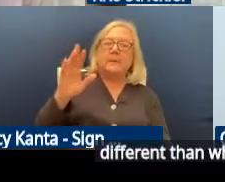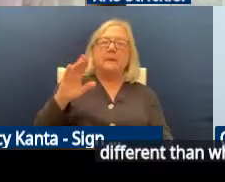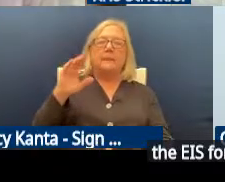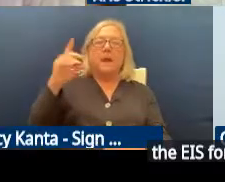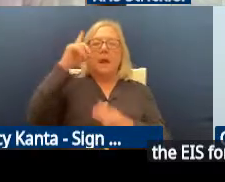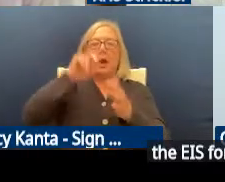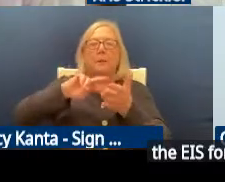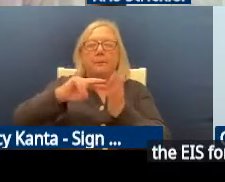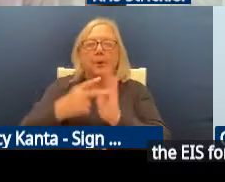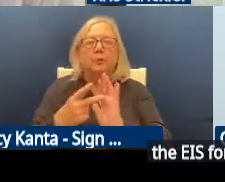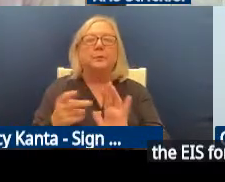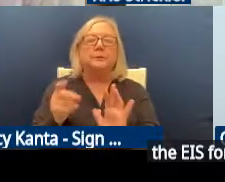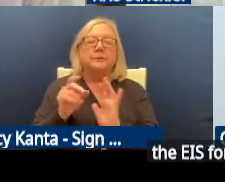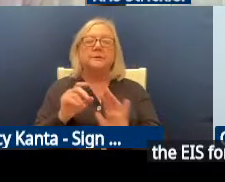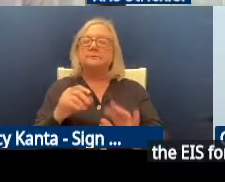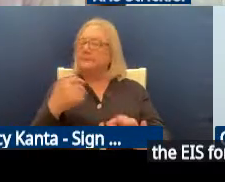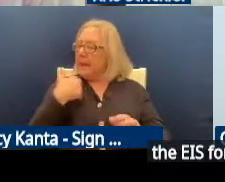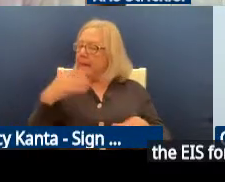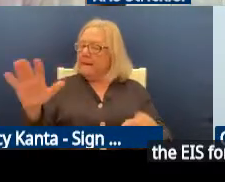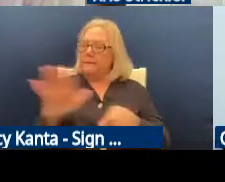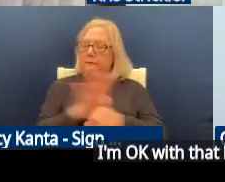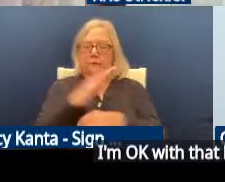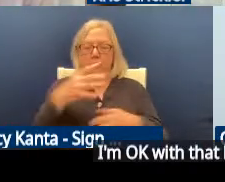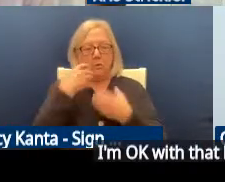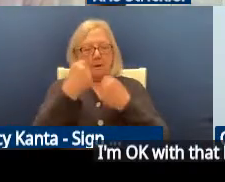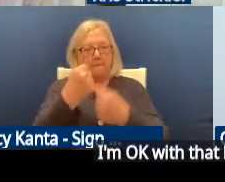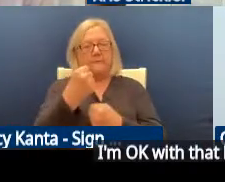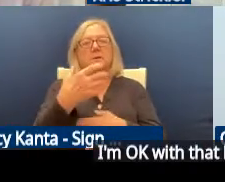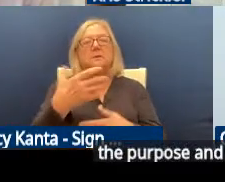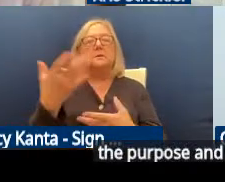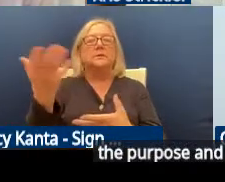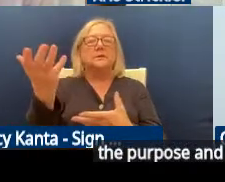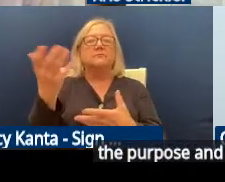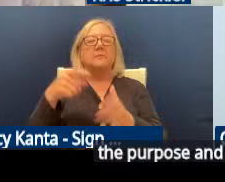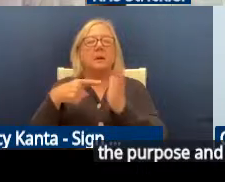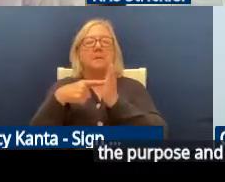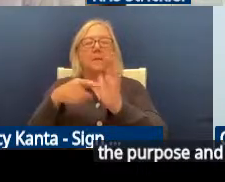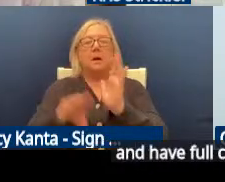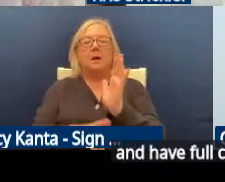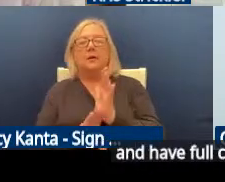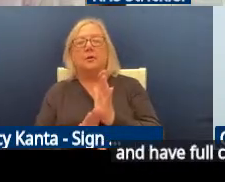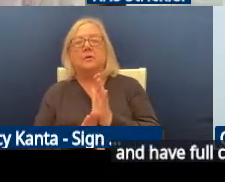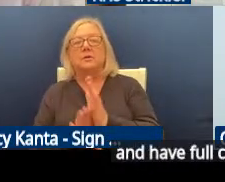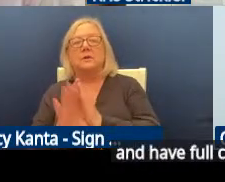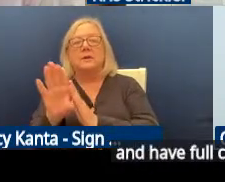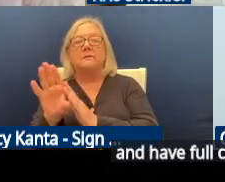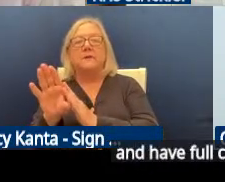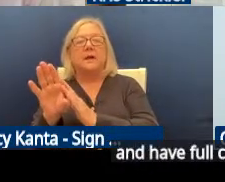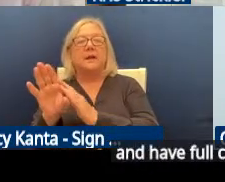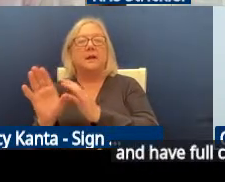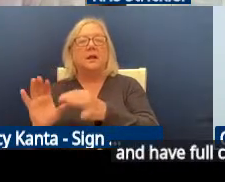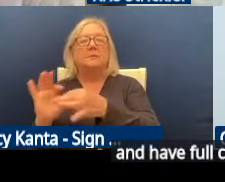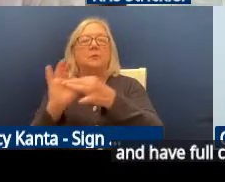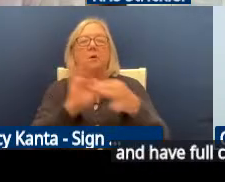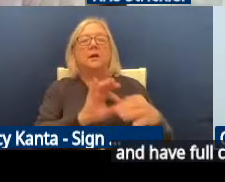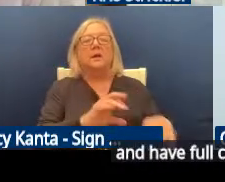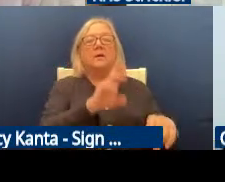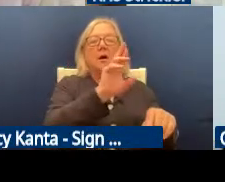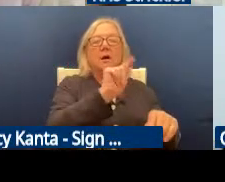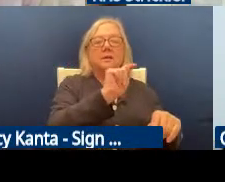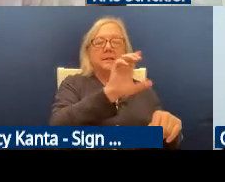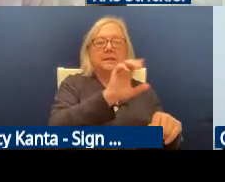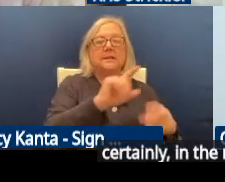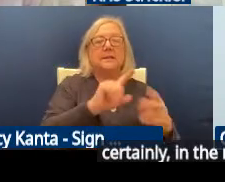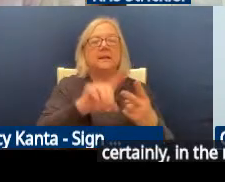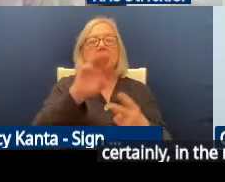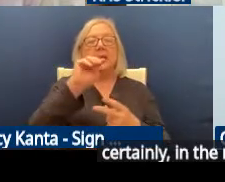full confidence, certainly, in the model that is developed jointly by RTC and Metro. It's a highly regarded